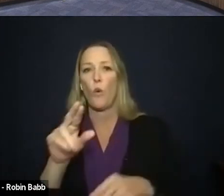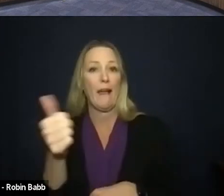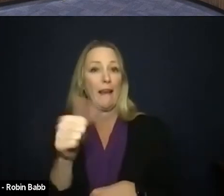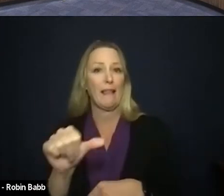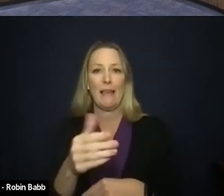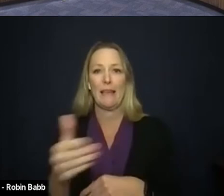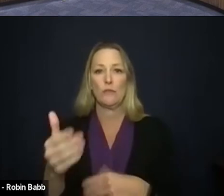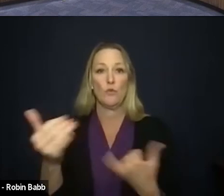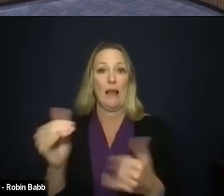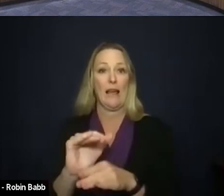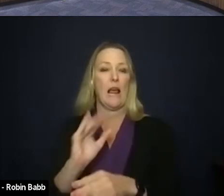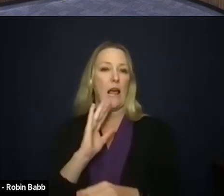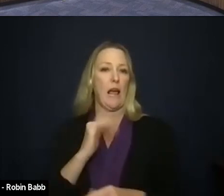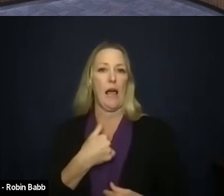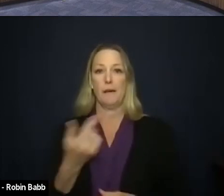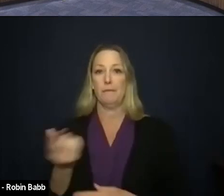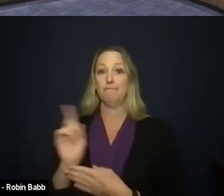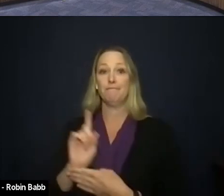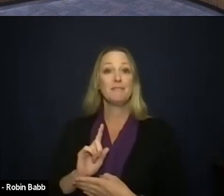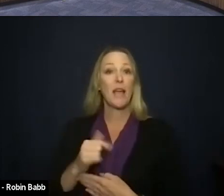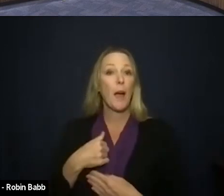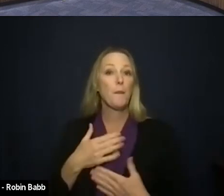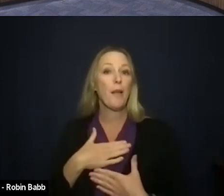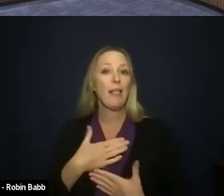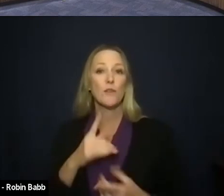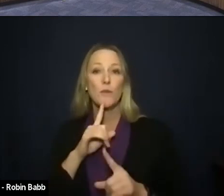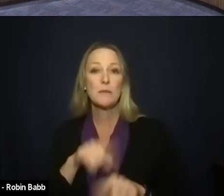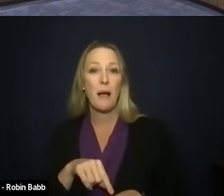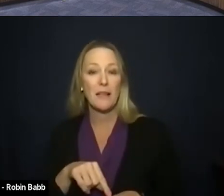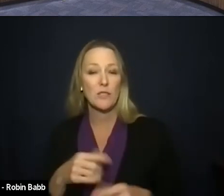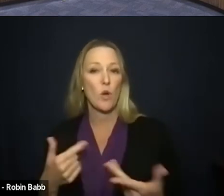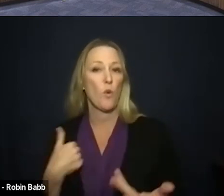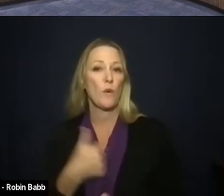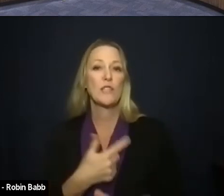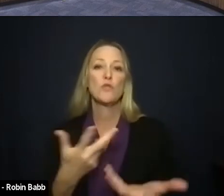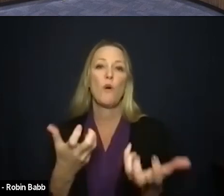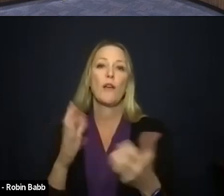to respond to those to the best of my ability and we seek your approval of these plans